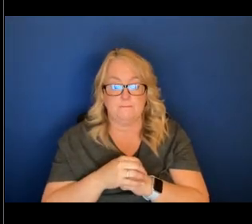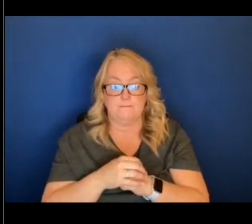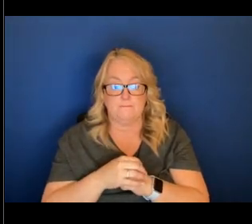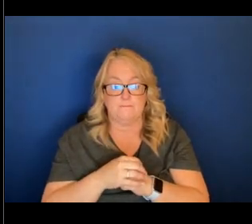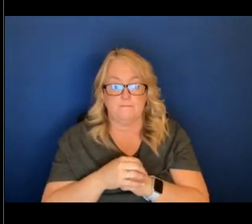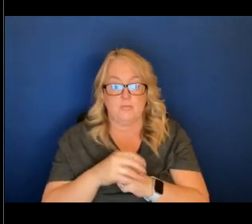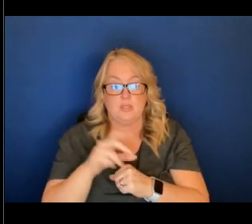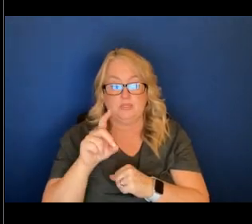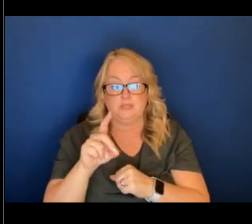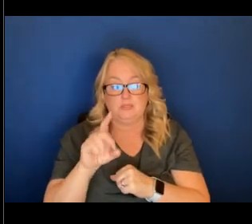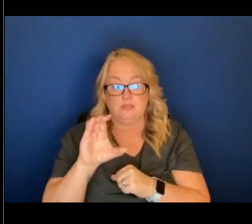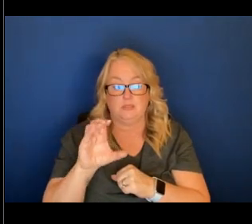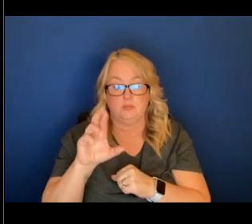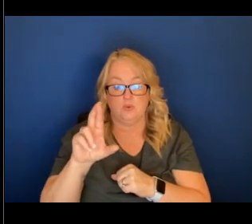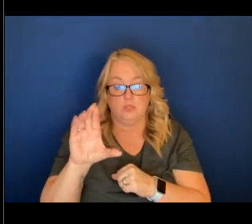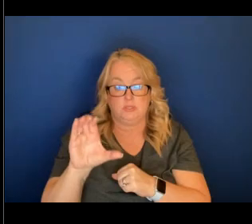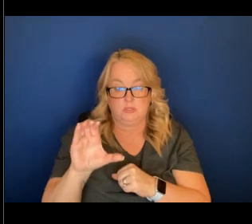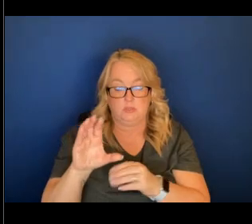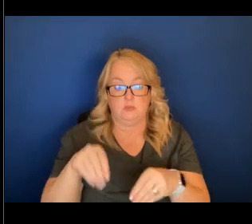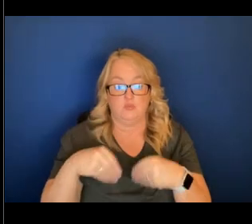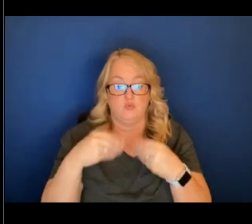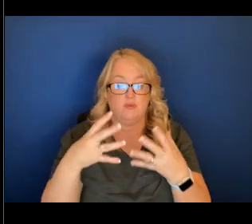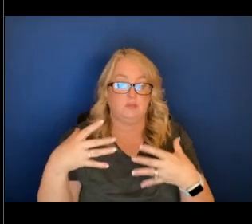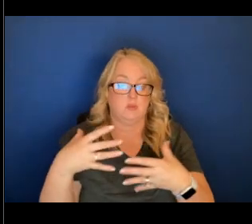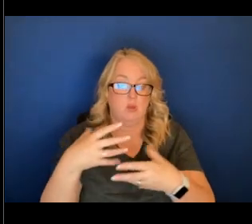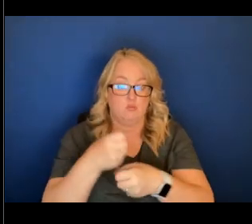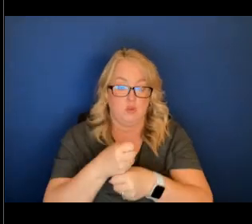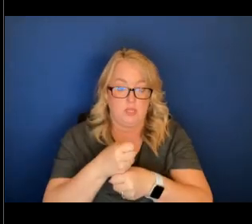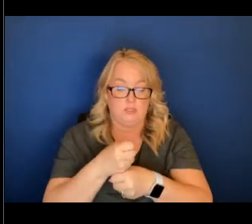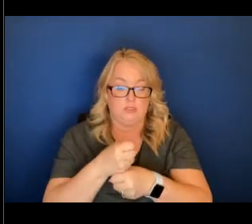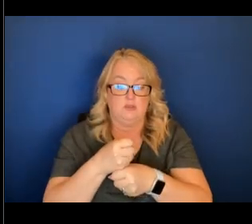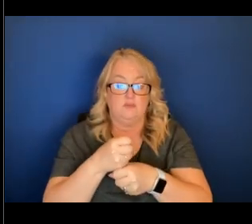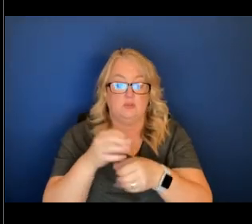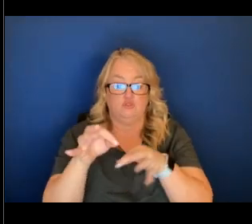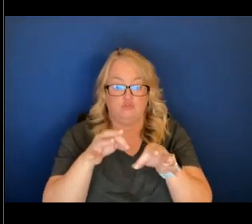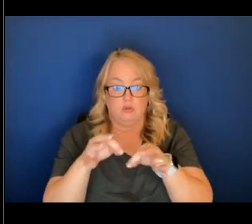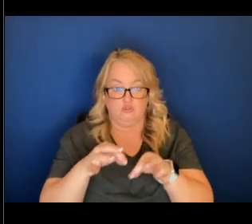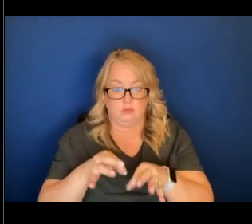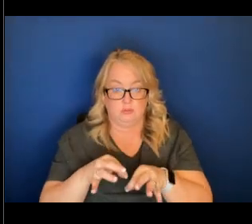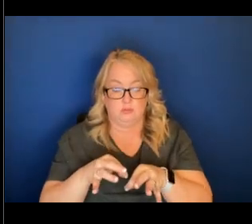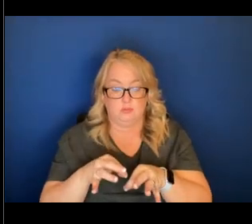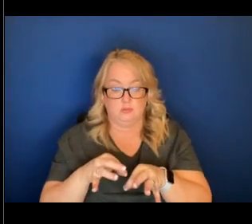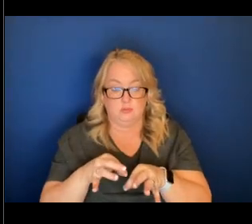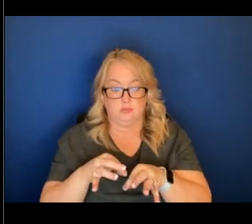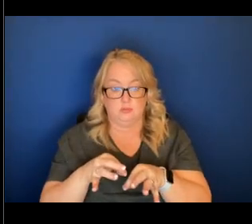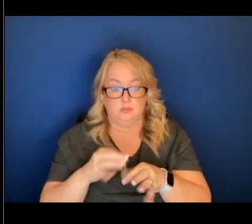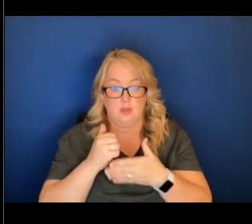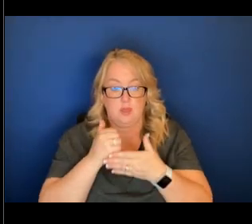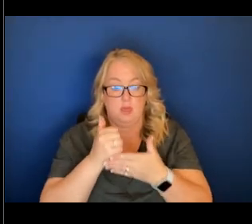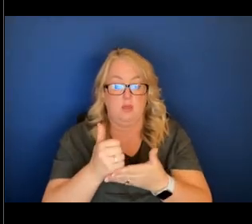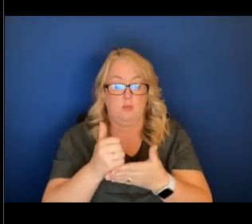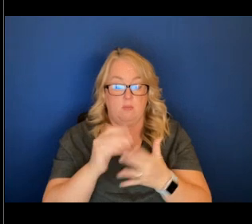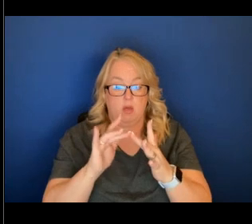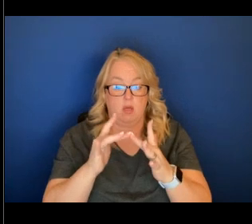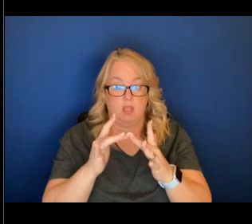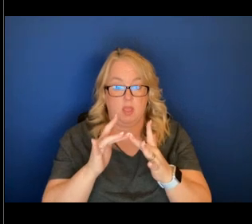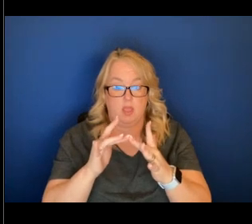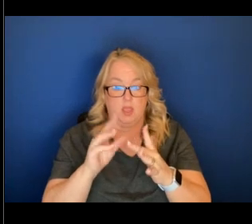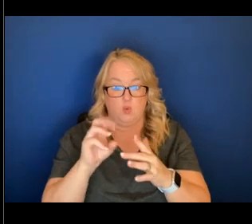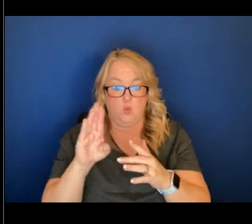The DCRC provides comprehensive and detailed instructions, helpful online